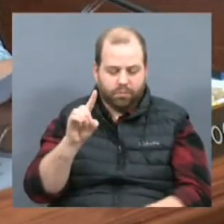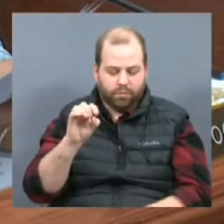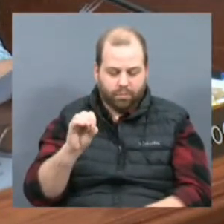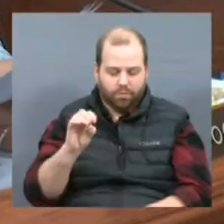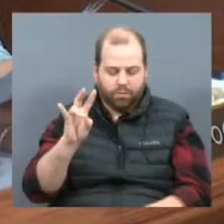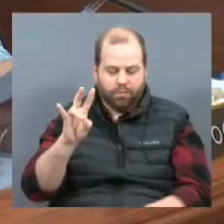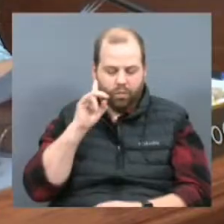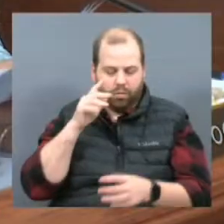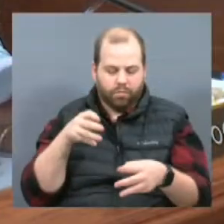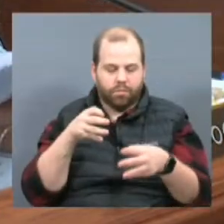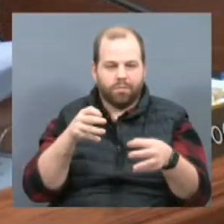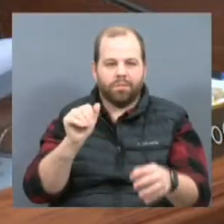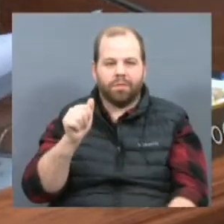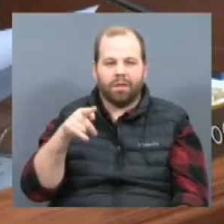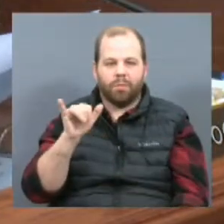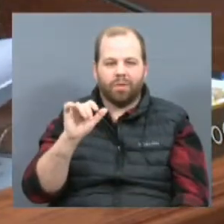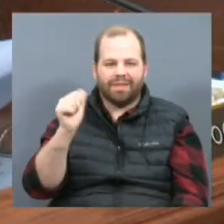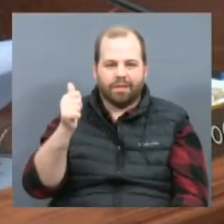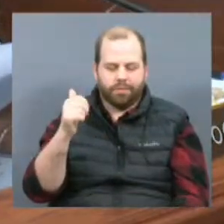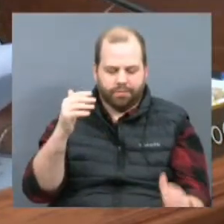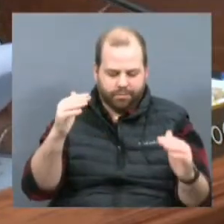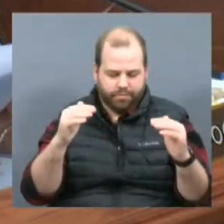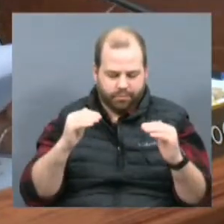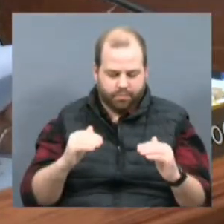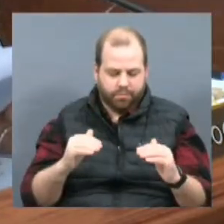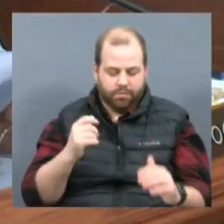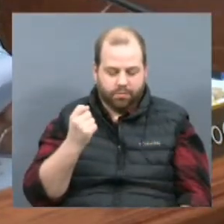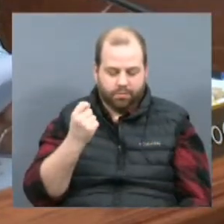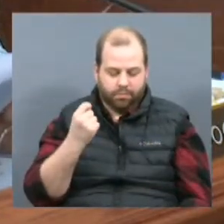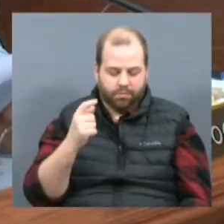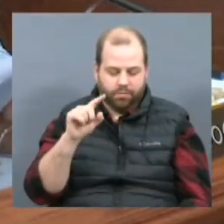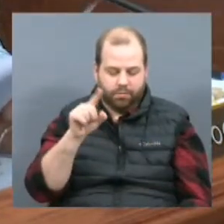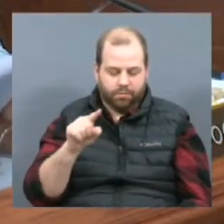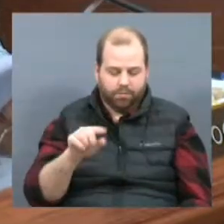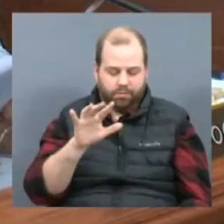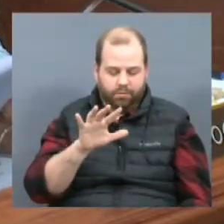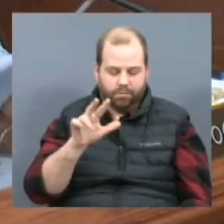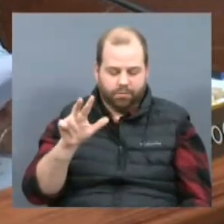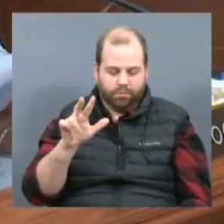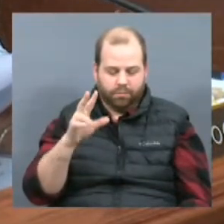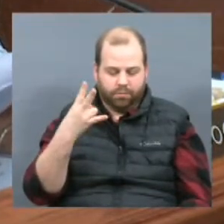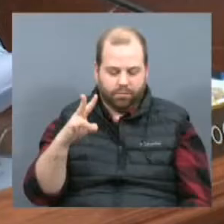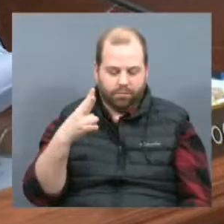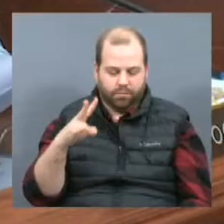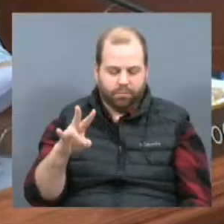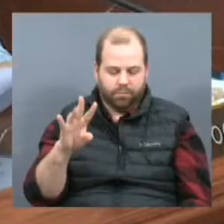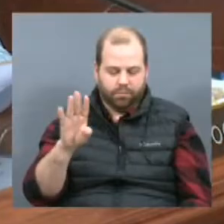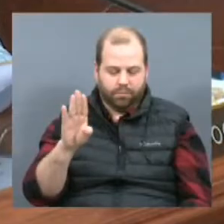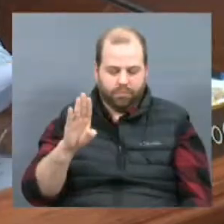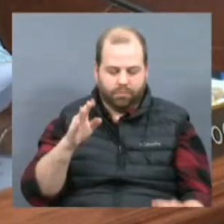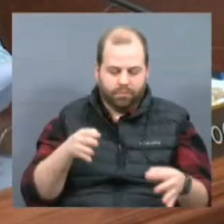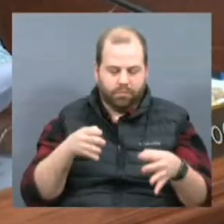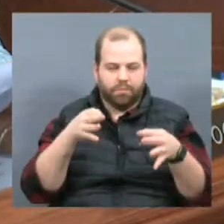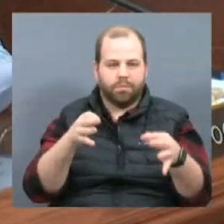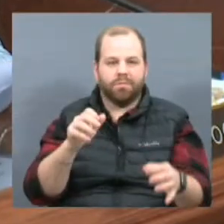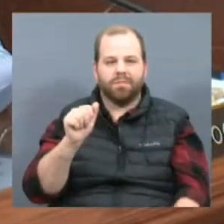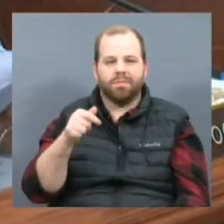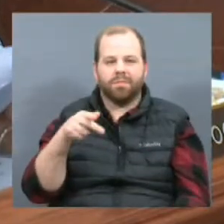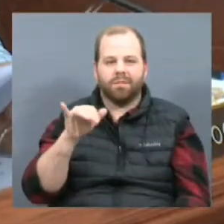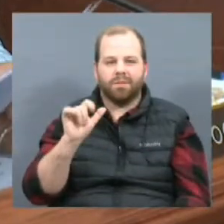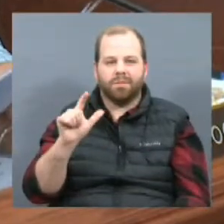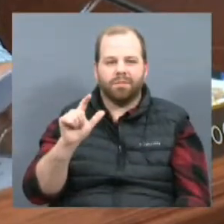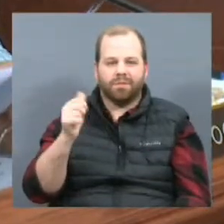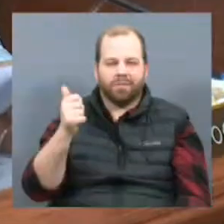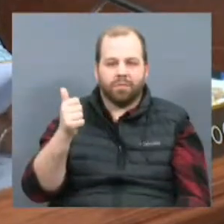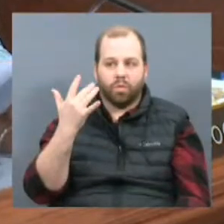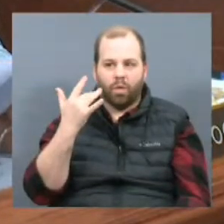the applicant. Item 11, Z 5317B is being deferred to the April 10th agenda as the applicant